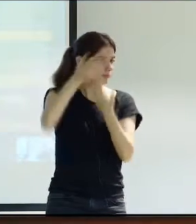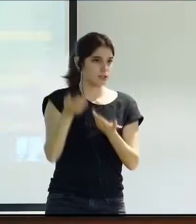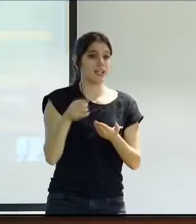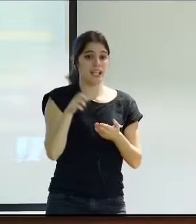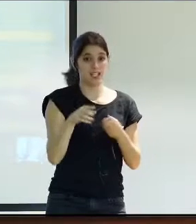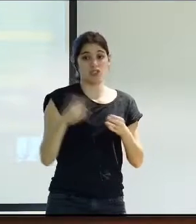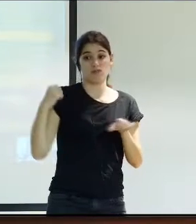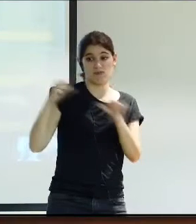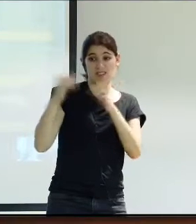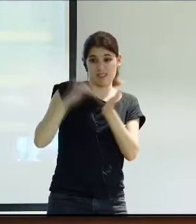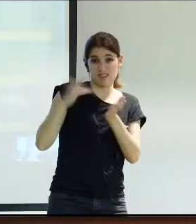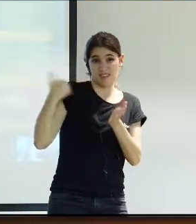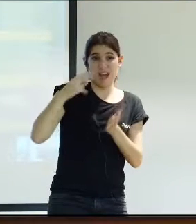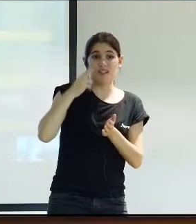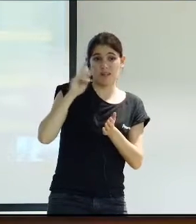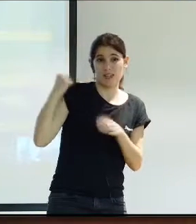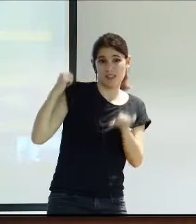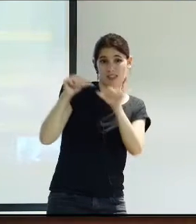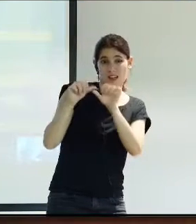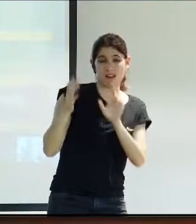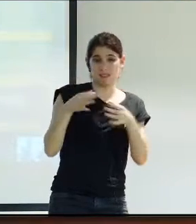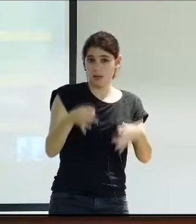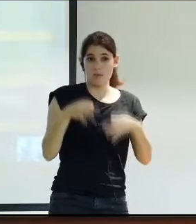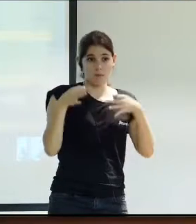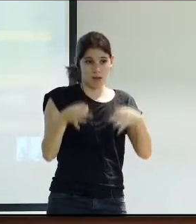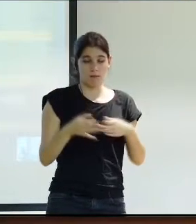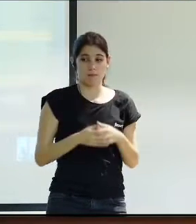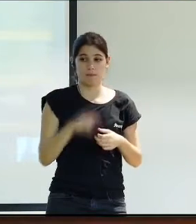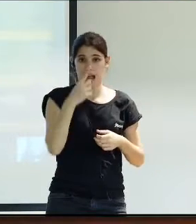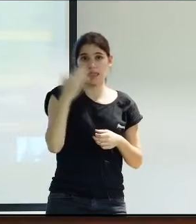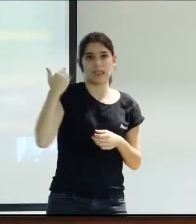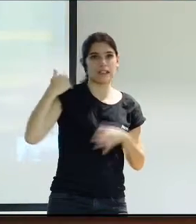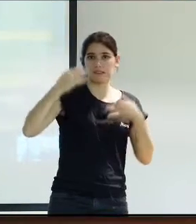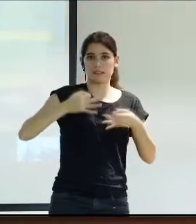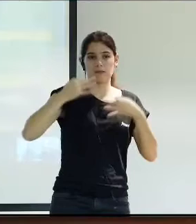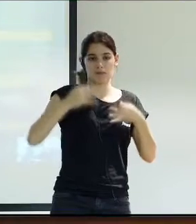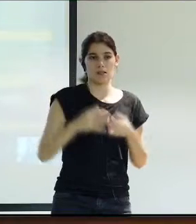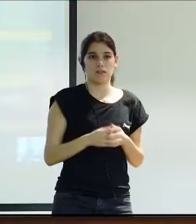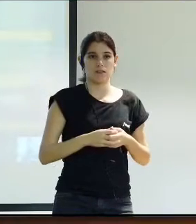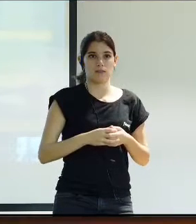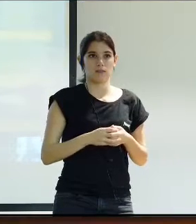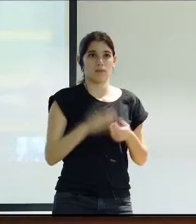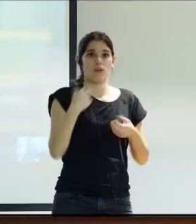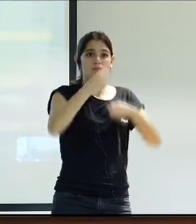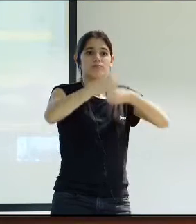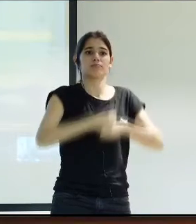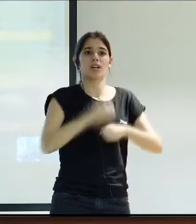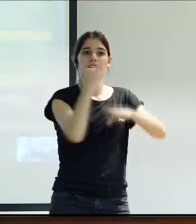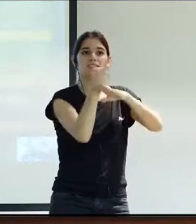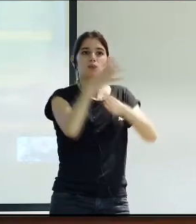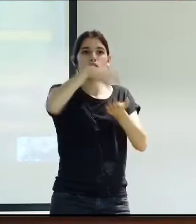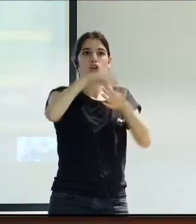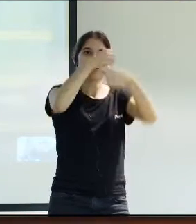in institutions, and that has been the consequence for many, many years.